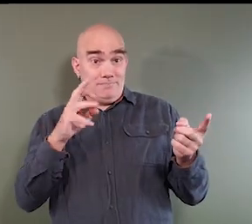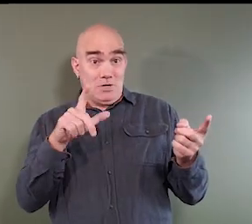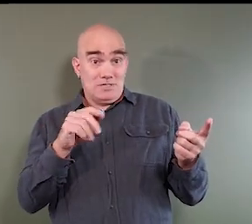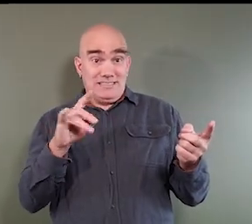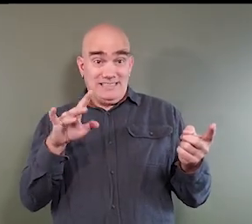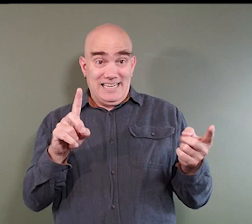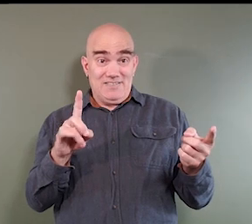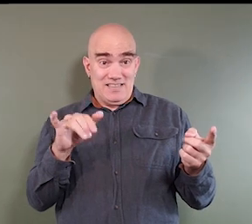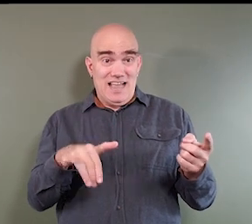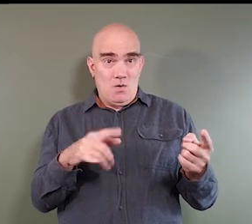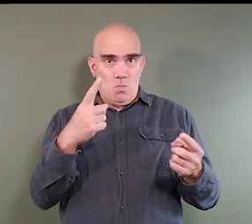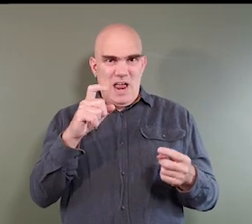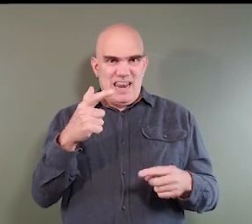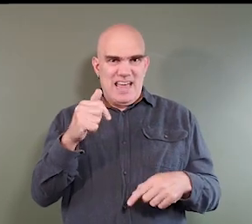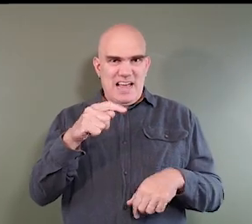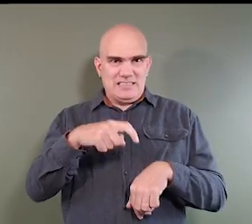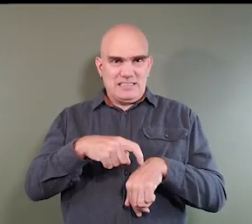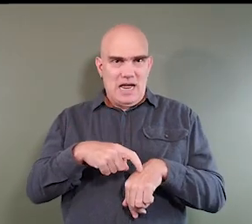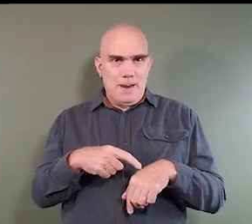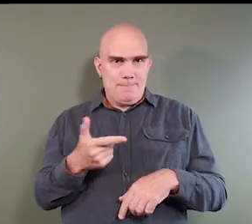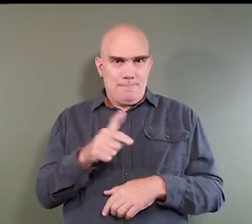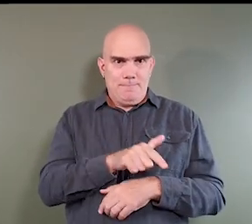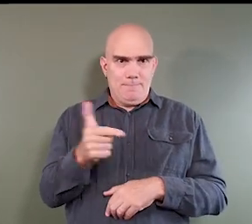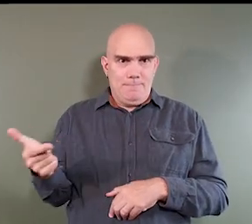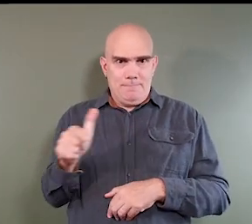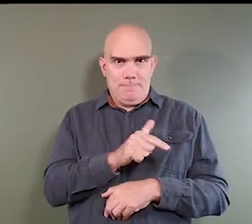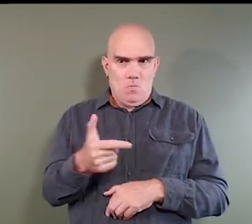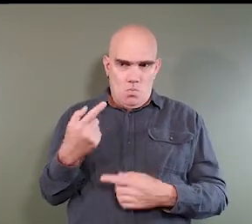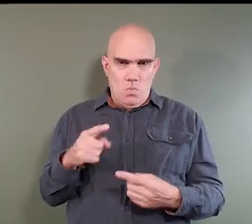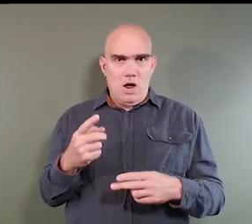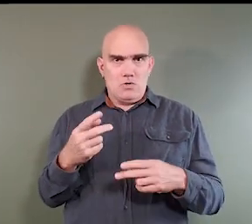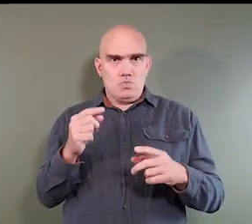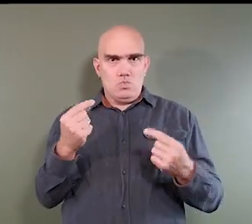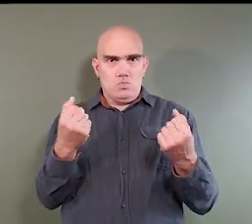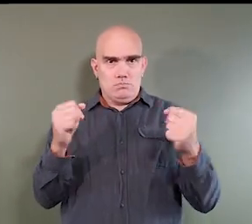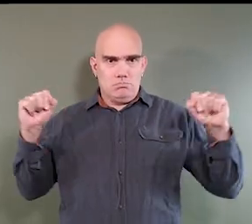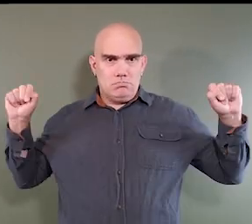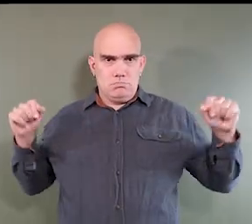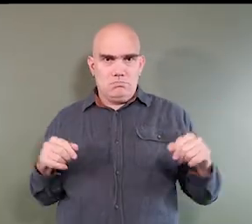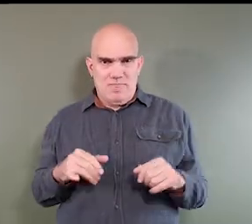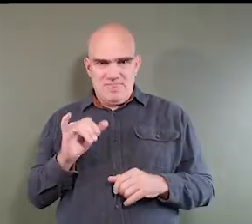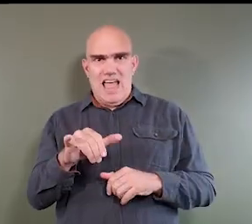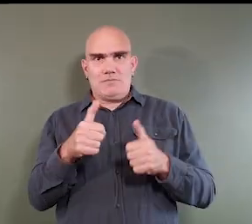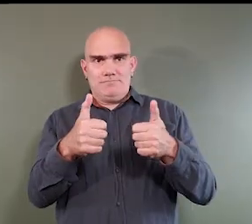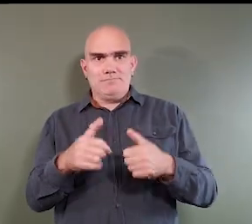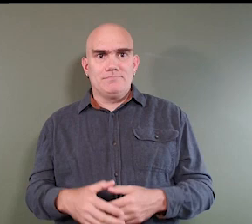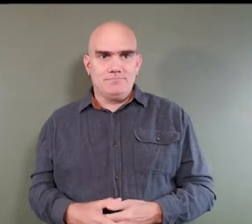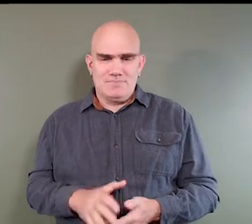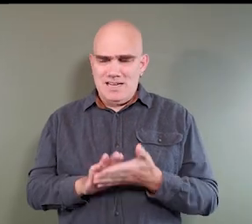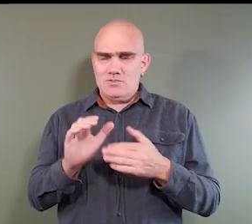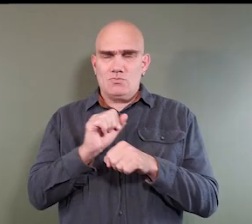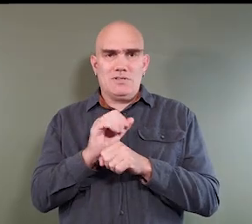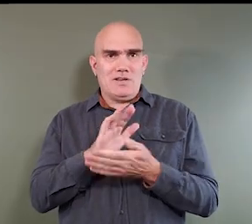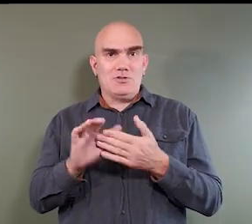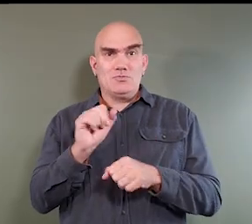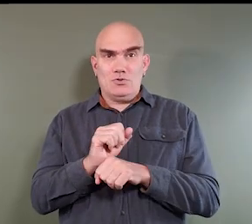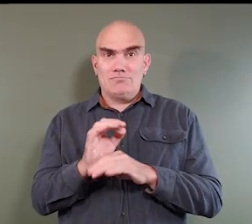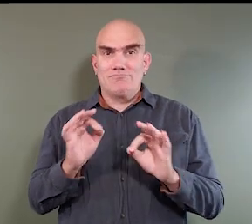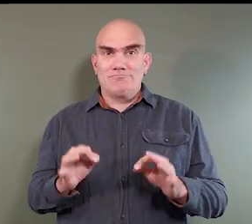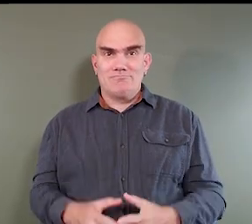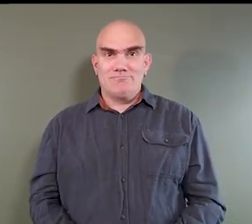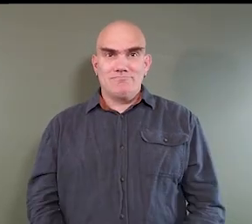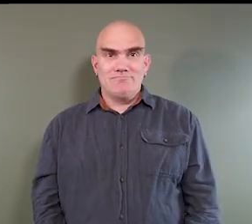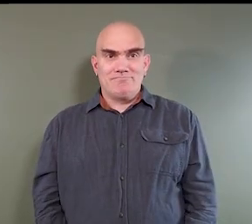at a time as they incorporate the chest flies. There we go. Nice work, nice